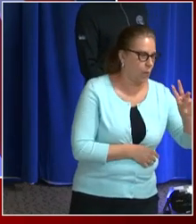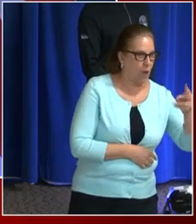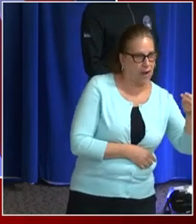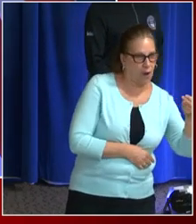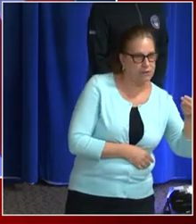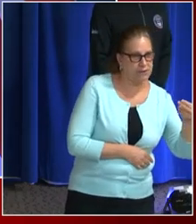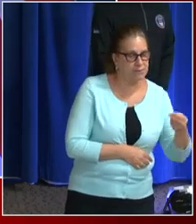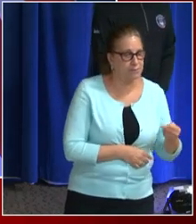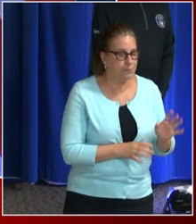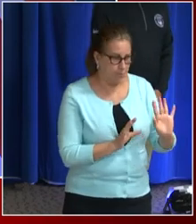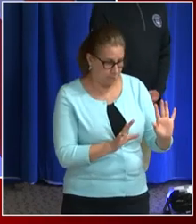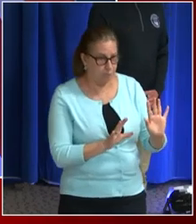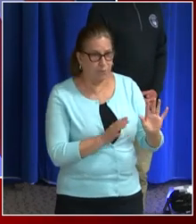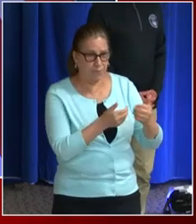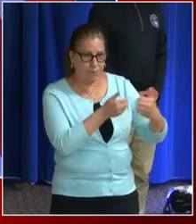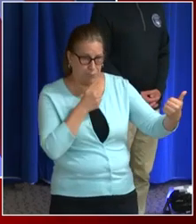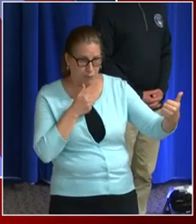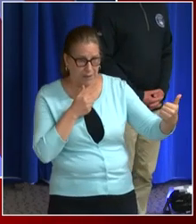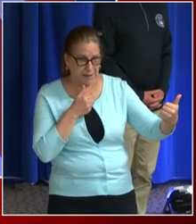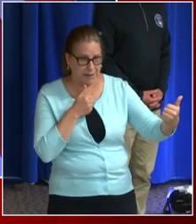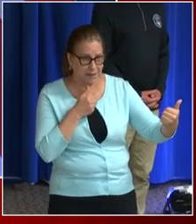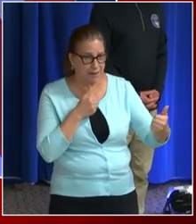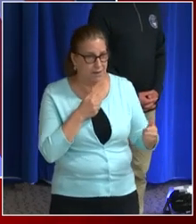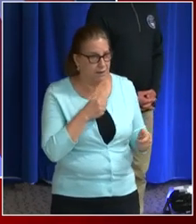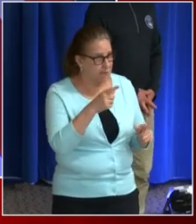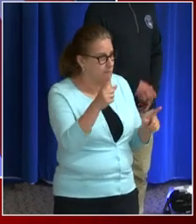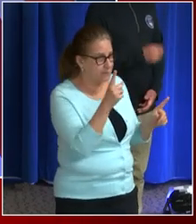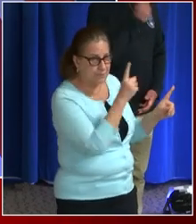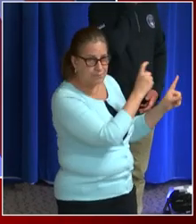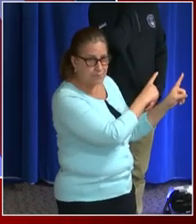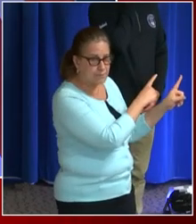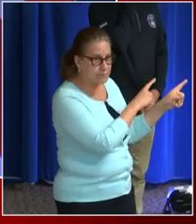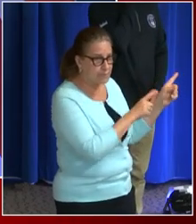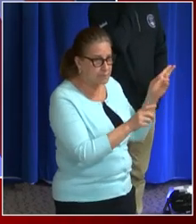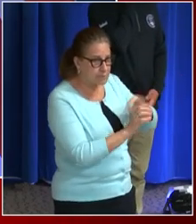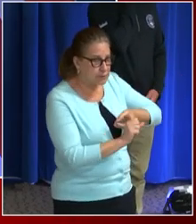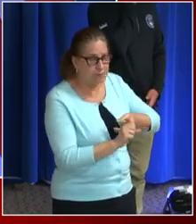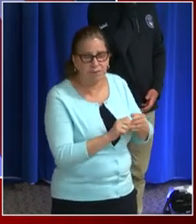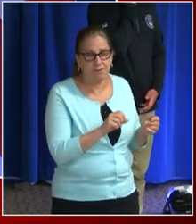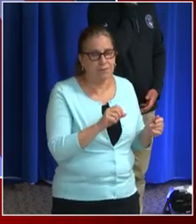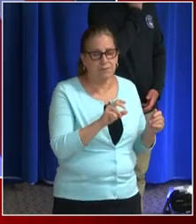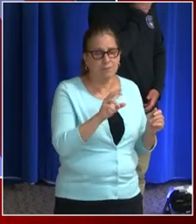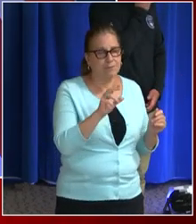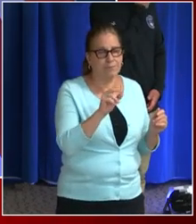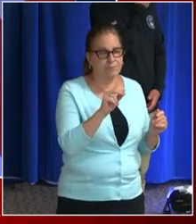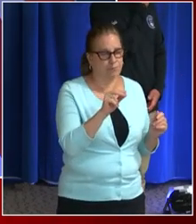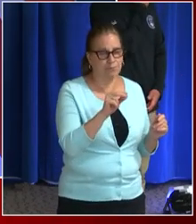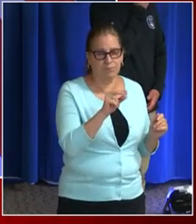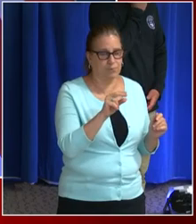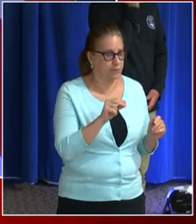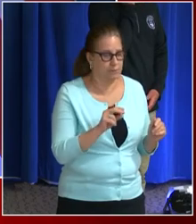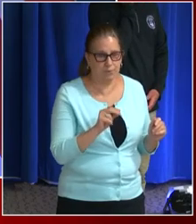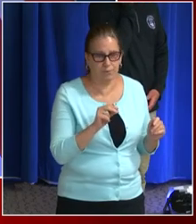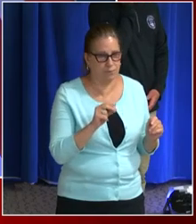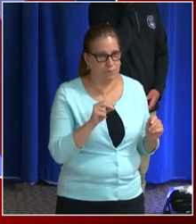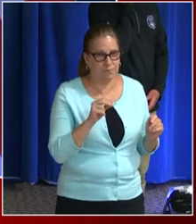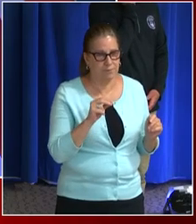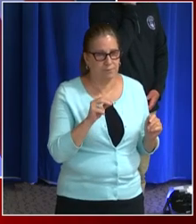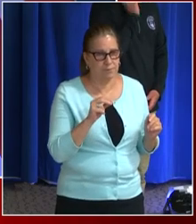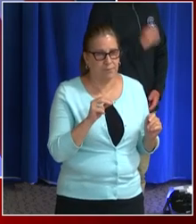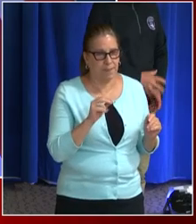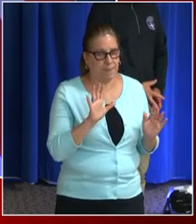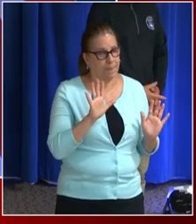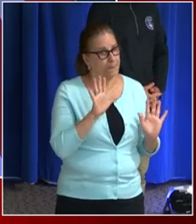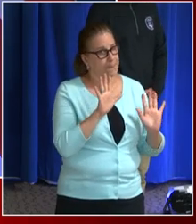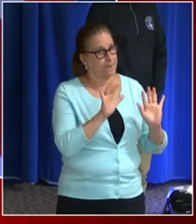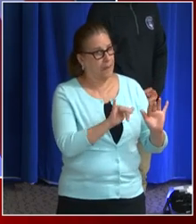Had you been asked to participate, or did you just not know about it? So prior to the event, we had drawn